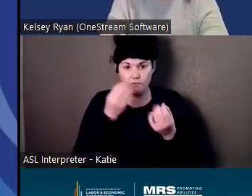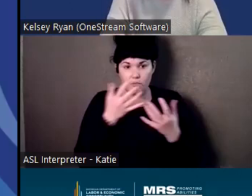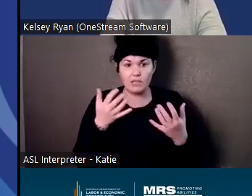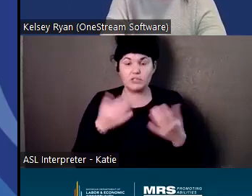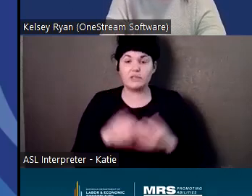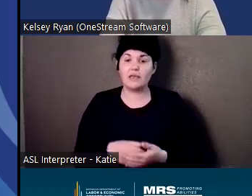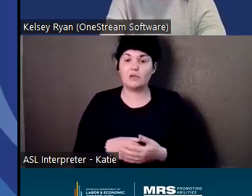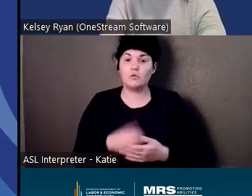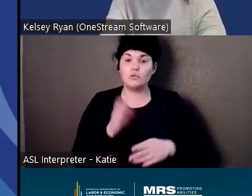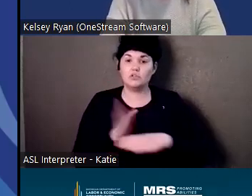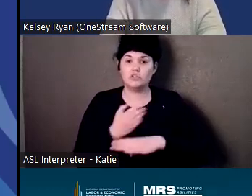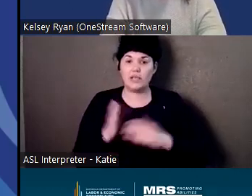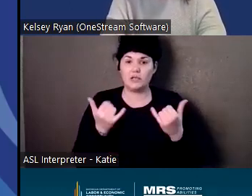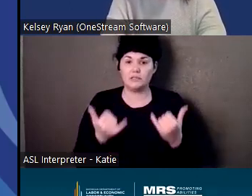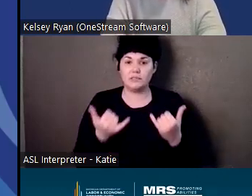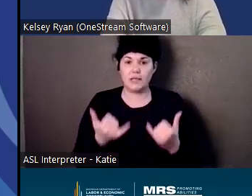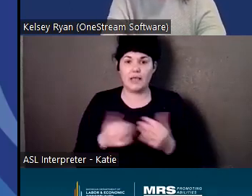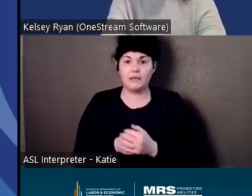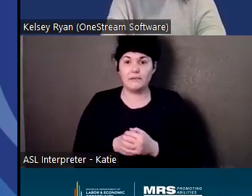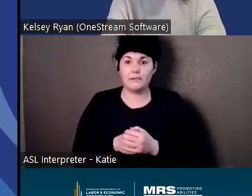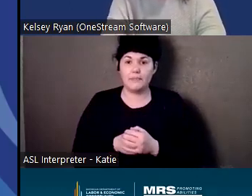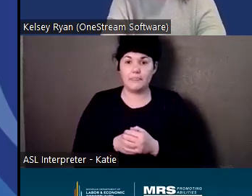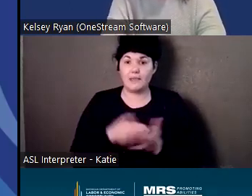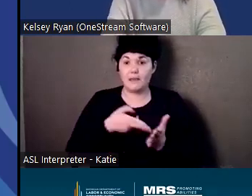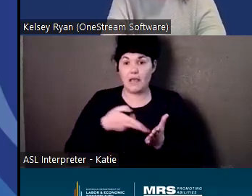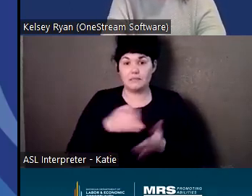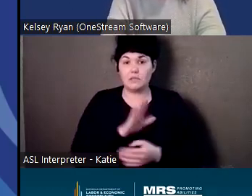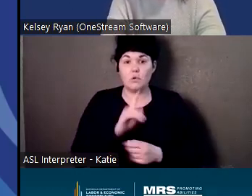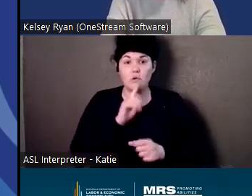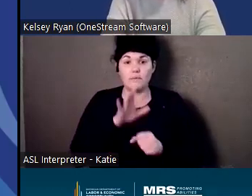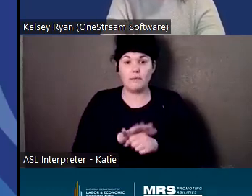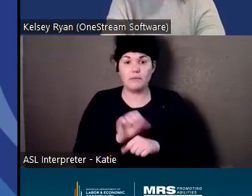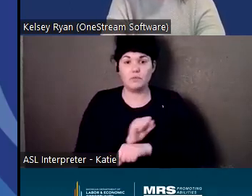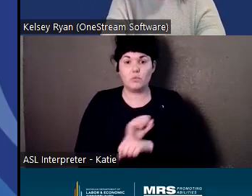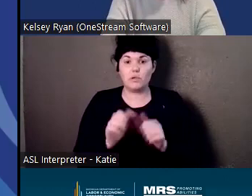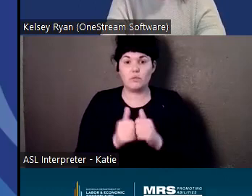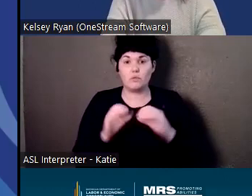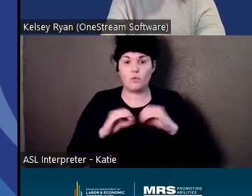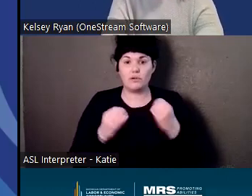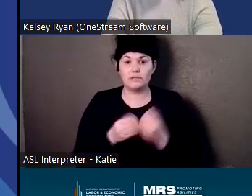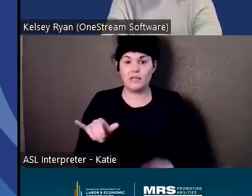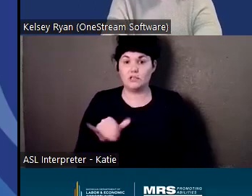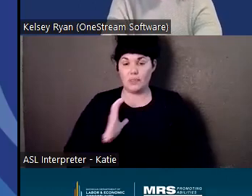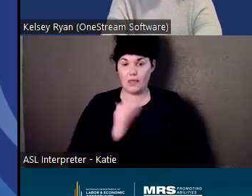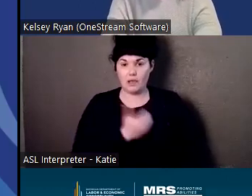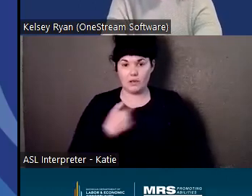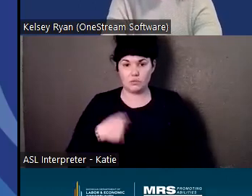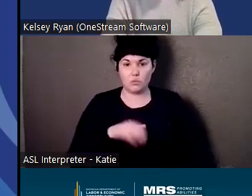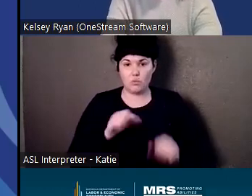today. And I mean, honestly, your commitment to working with organizations like ours, where we can both